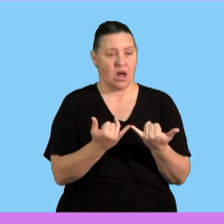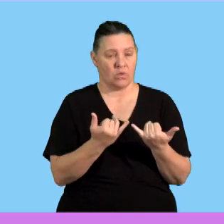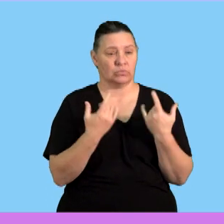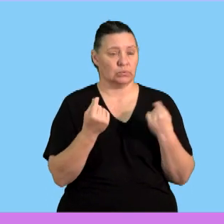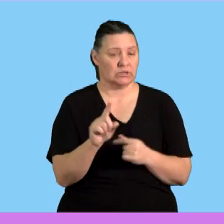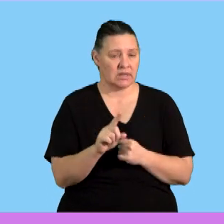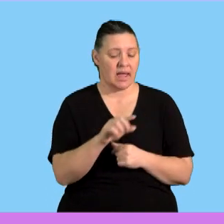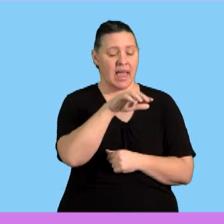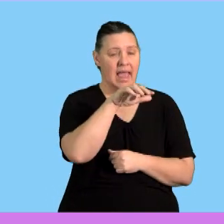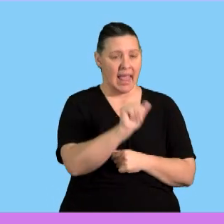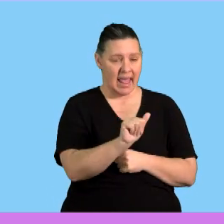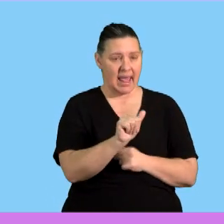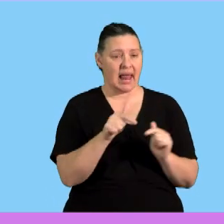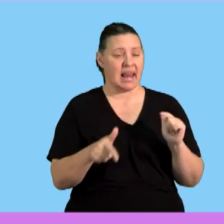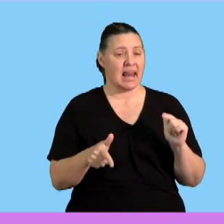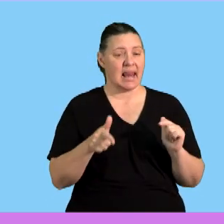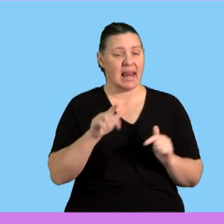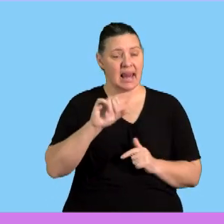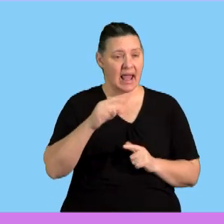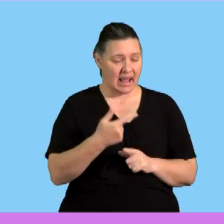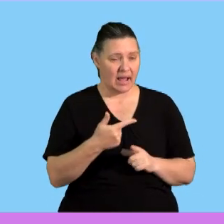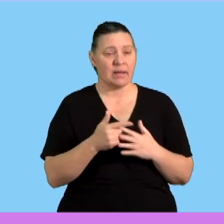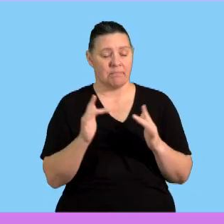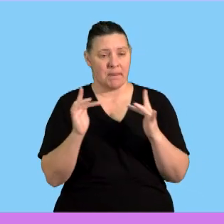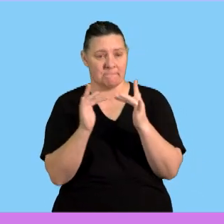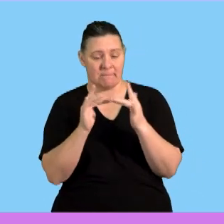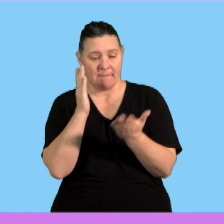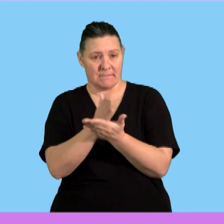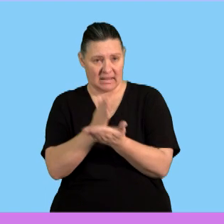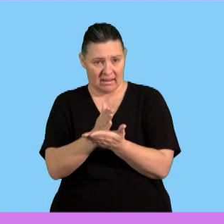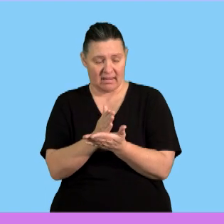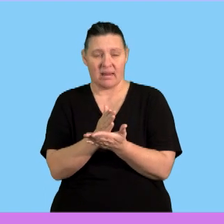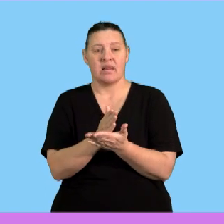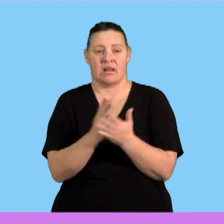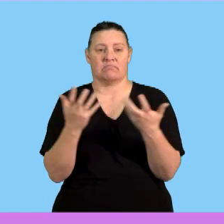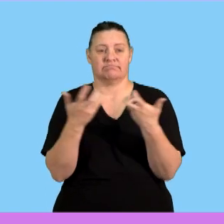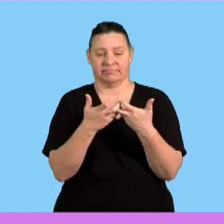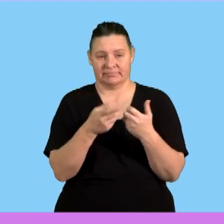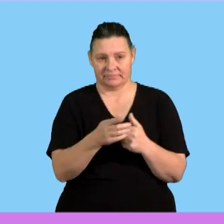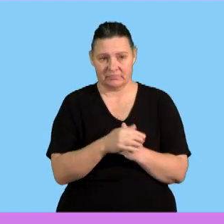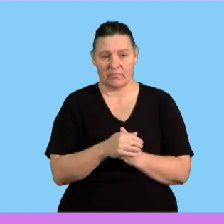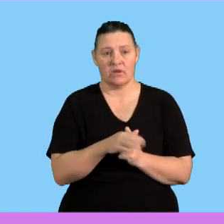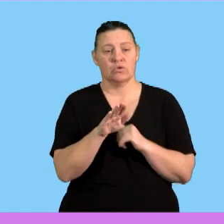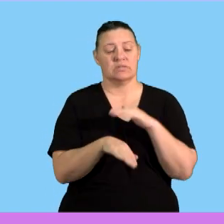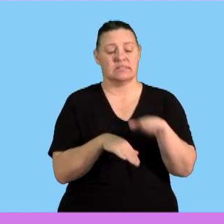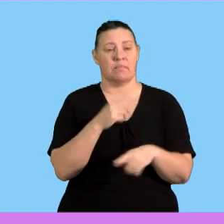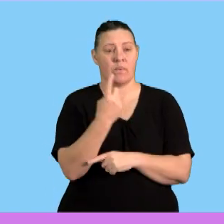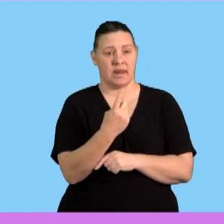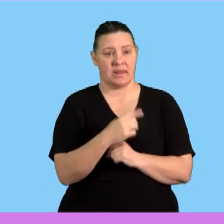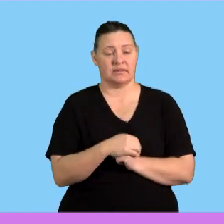here? We are connecting A, the legs, to the middle connector. We agree. So right, I'll say step number